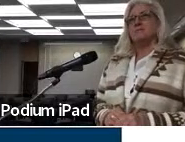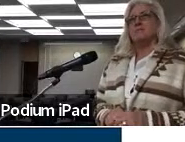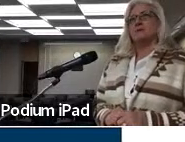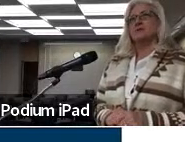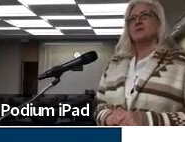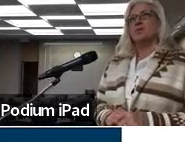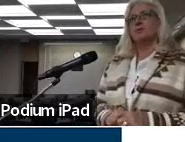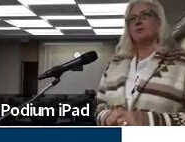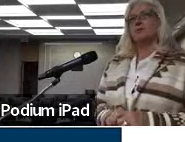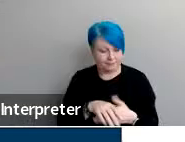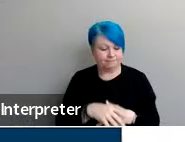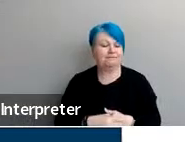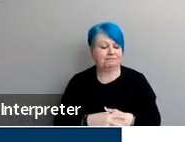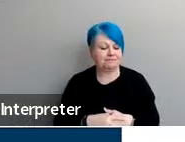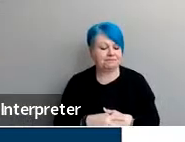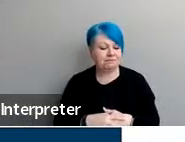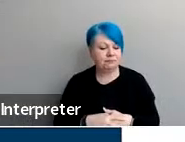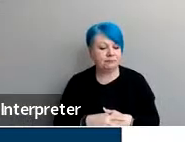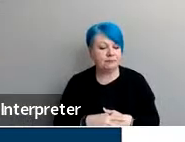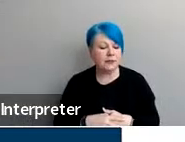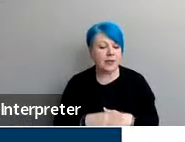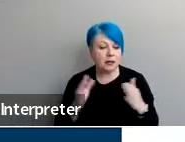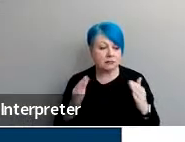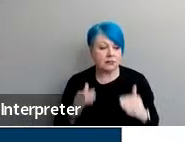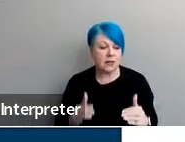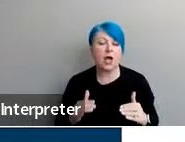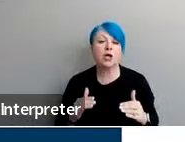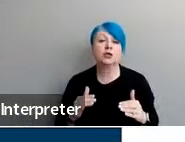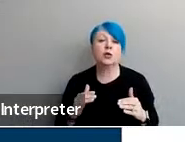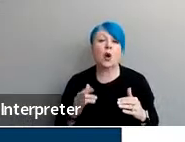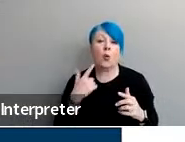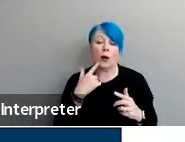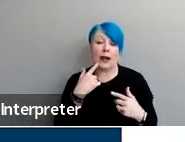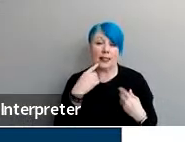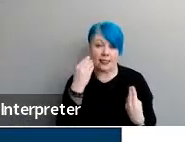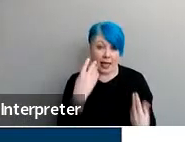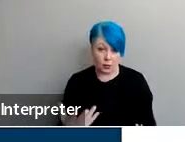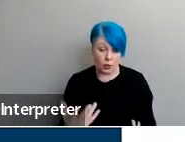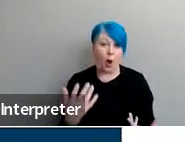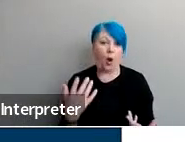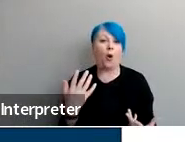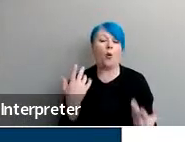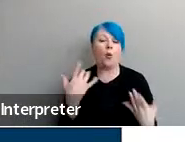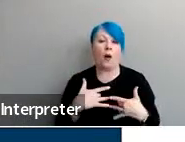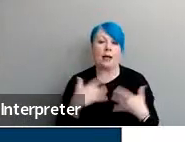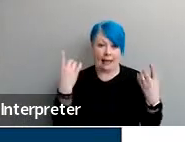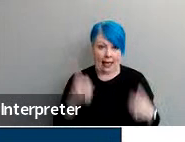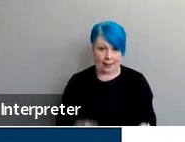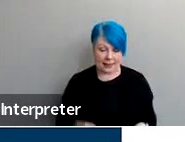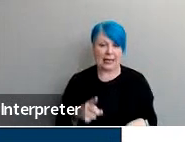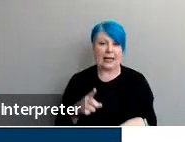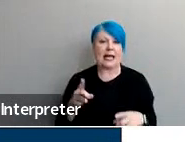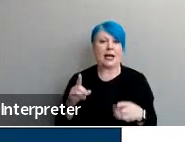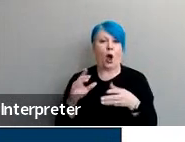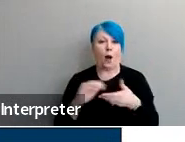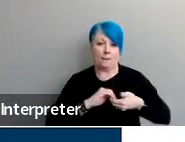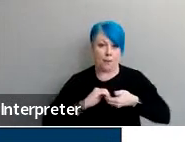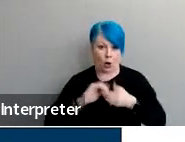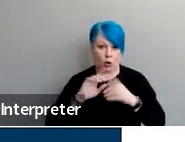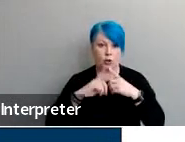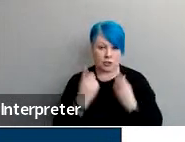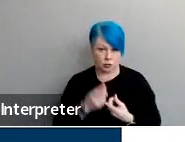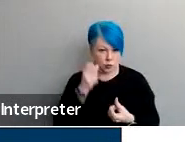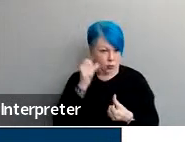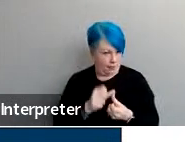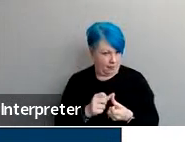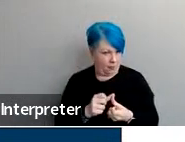Next slide. So what we'll do is the status of both what's happening in our partner districts. If you remember last year, we opened up the